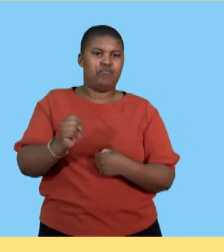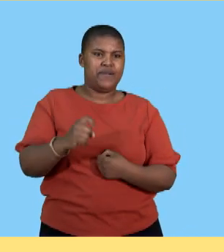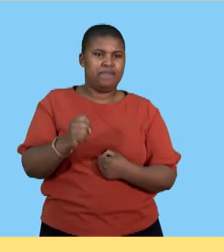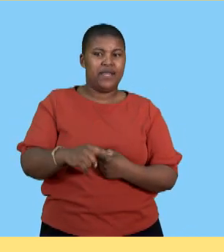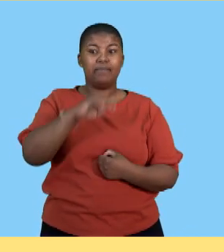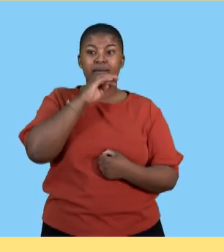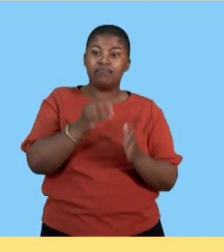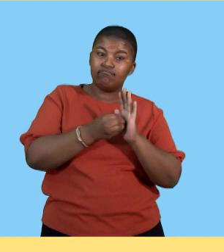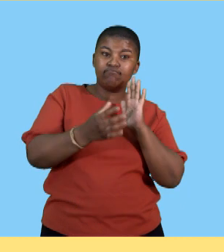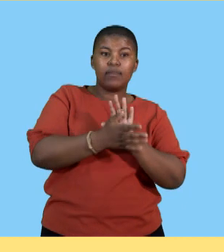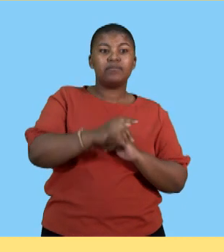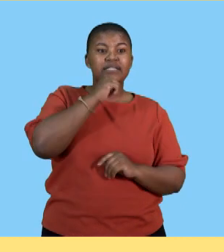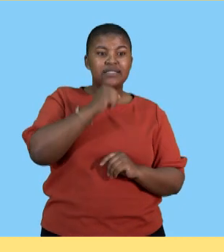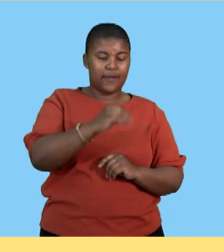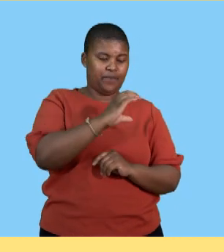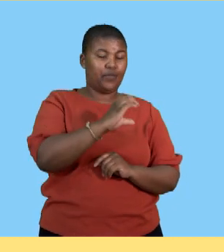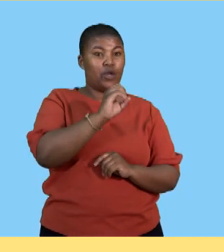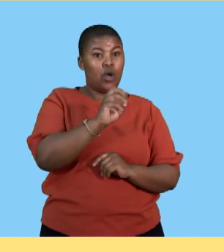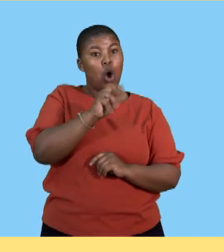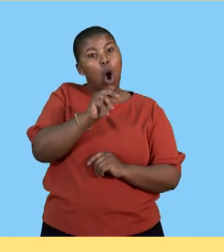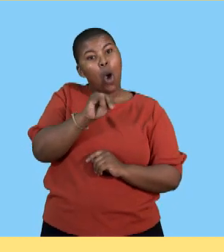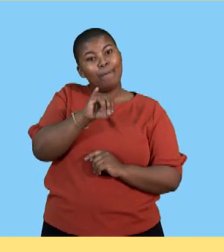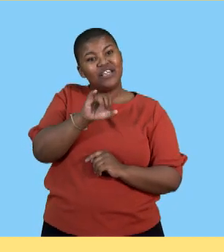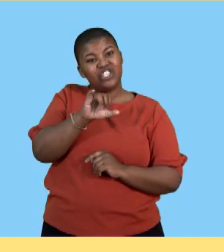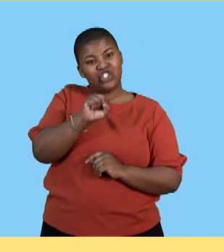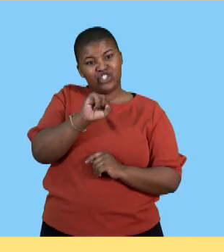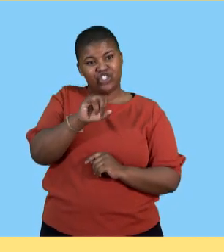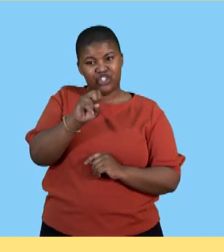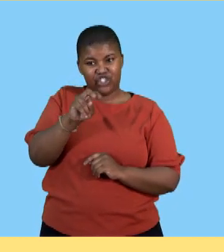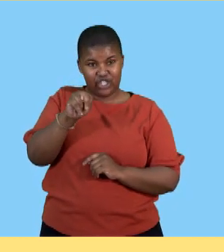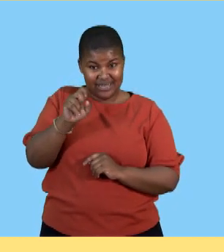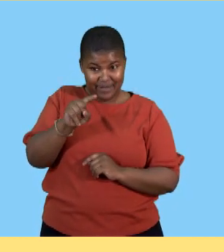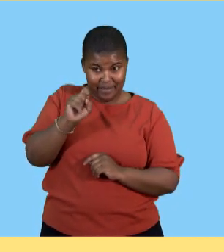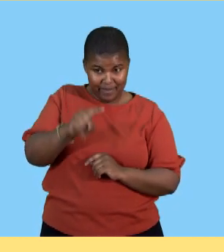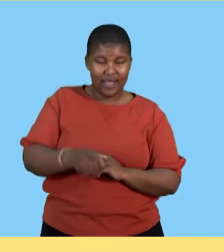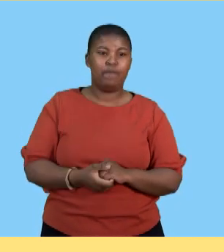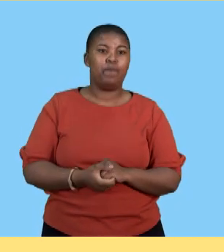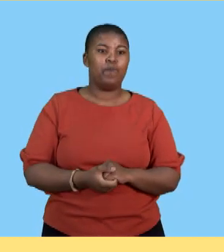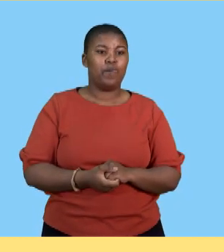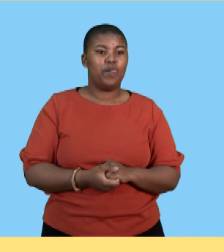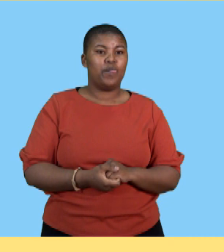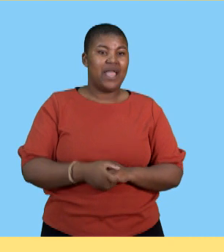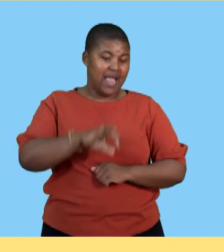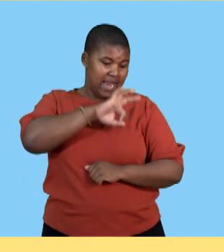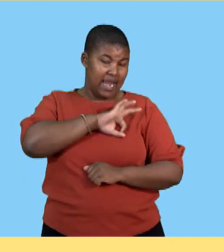we have our commission income. And our commission income